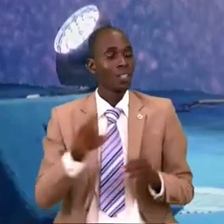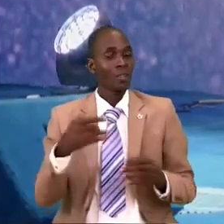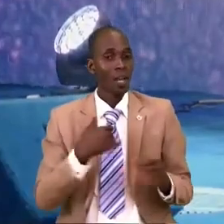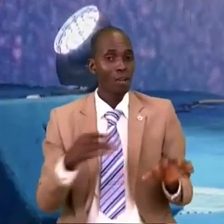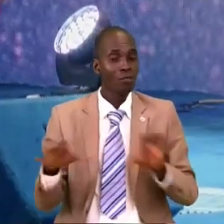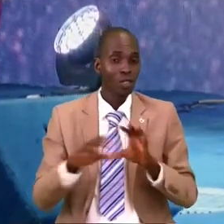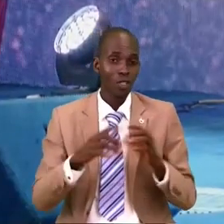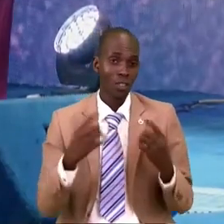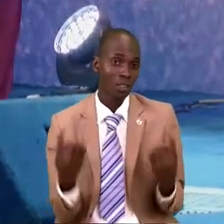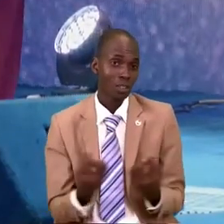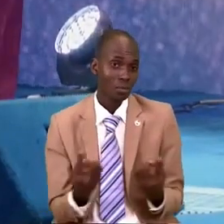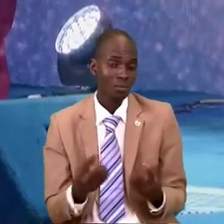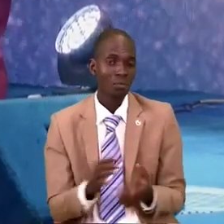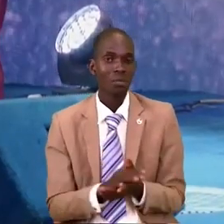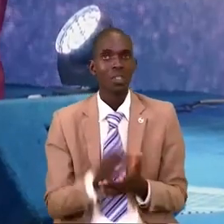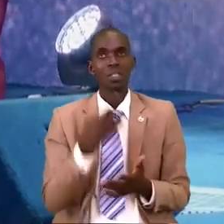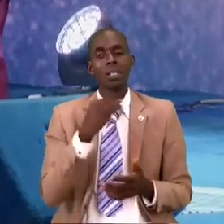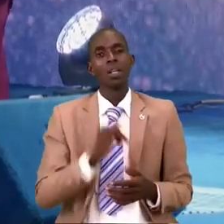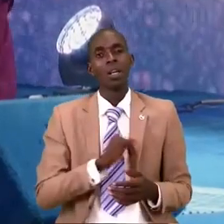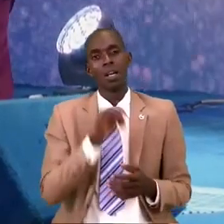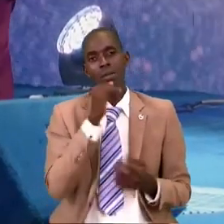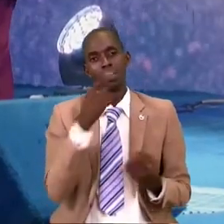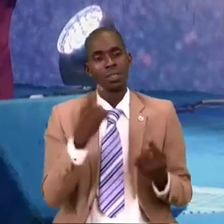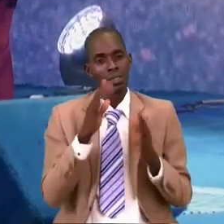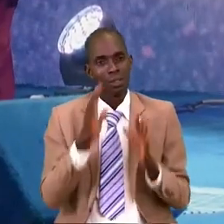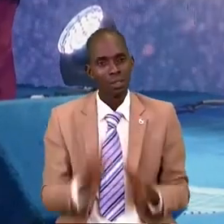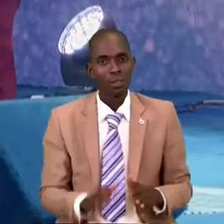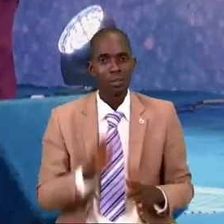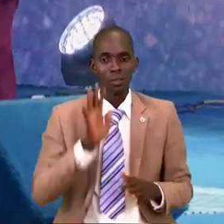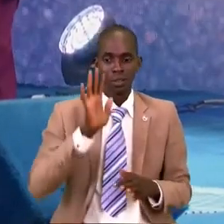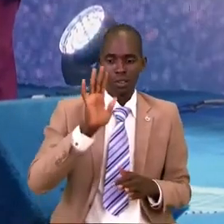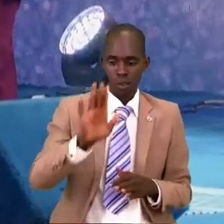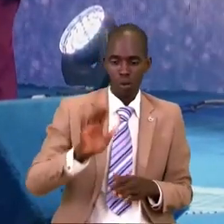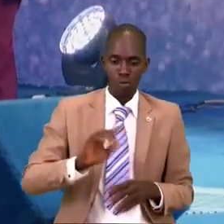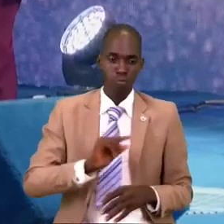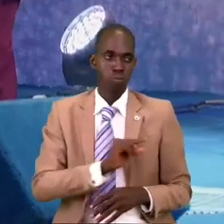forgive. Satan, the accuser of the brethren, you say,